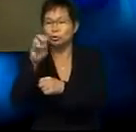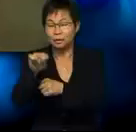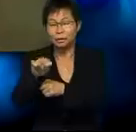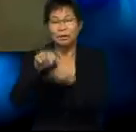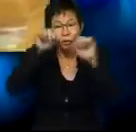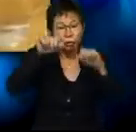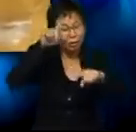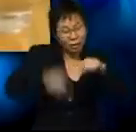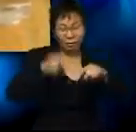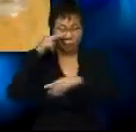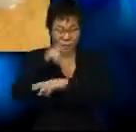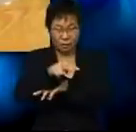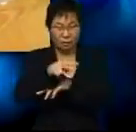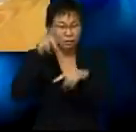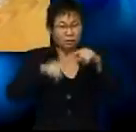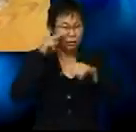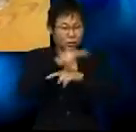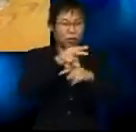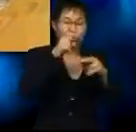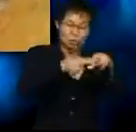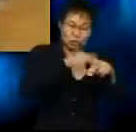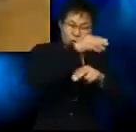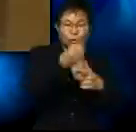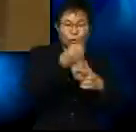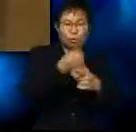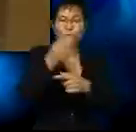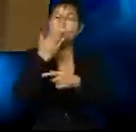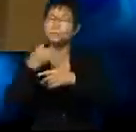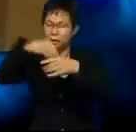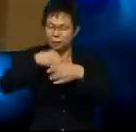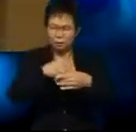You cannot see the salt or sugar in the solution.